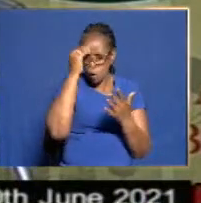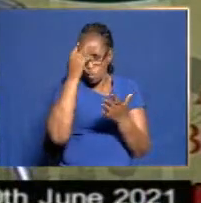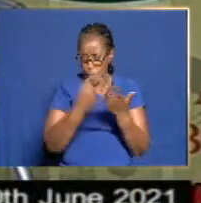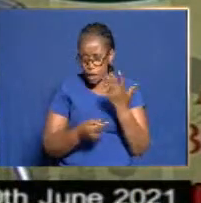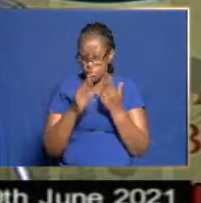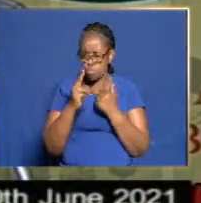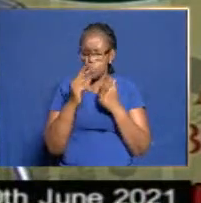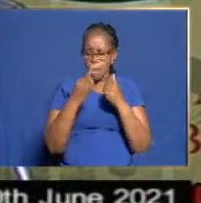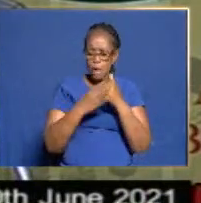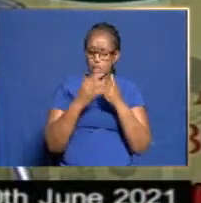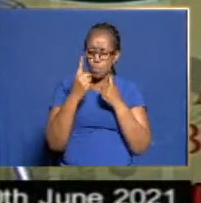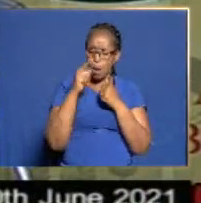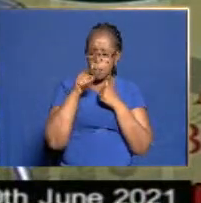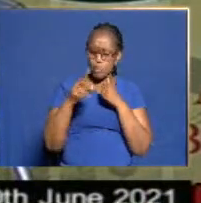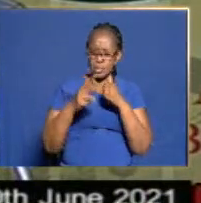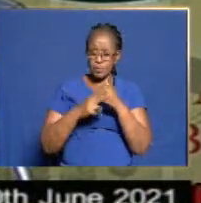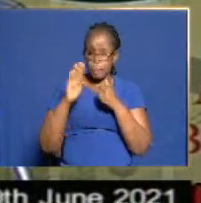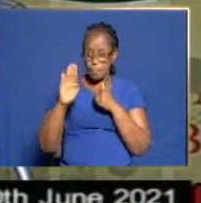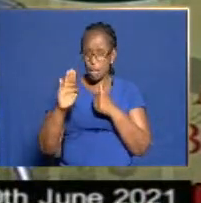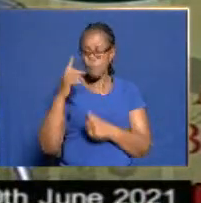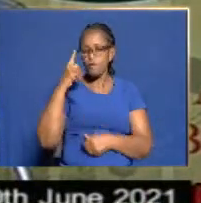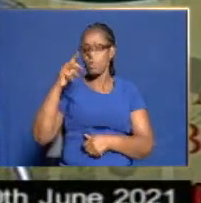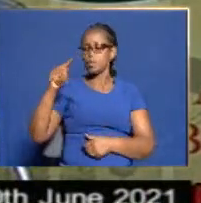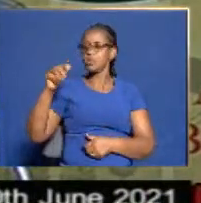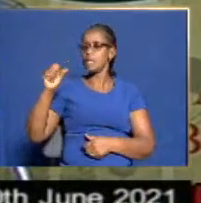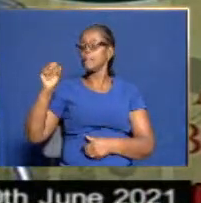281.7 billion to Teacher Service Commission,